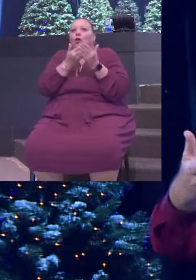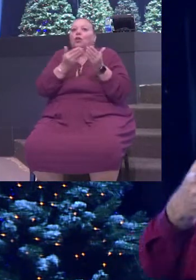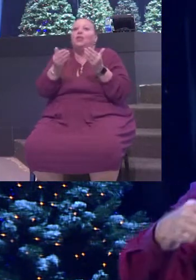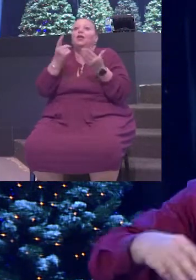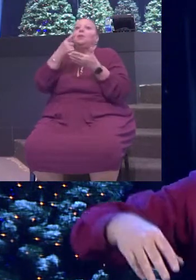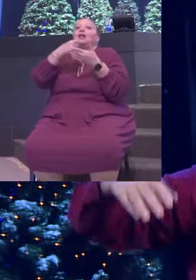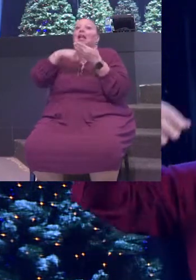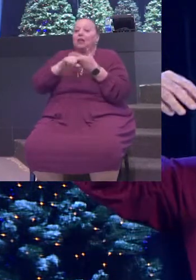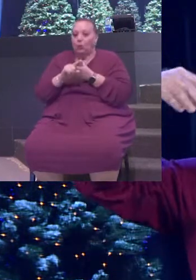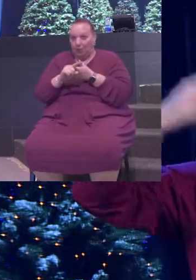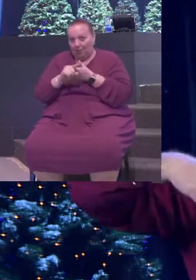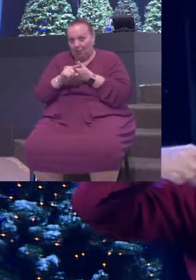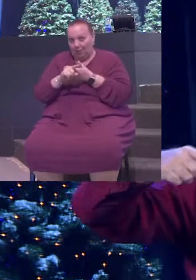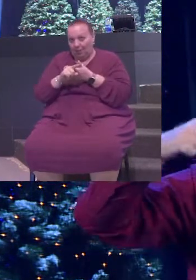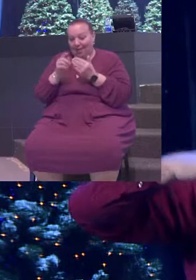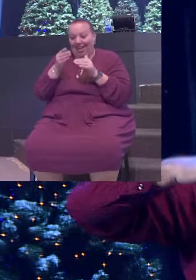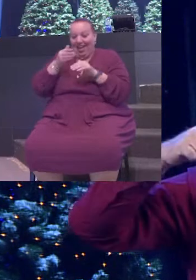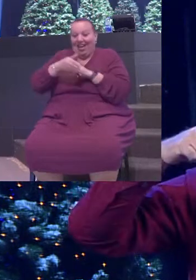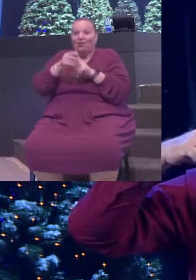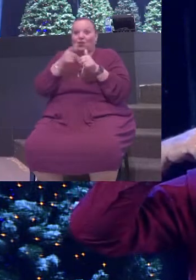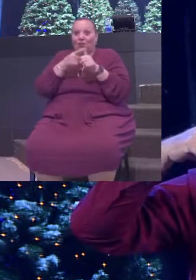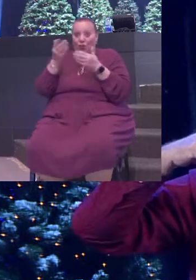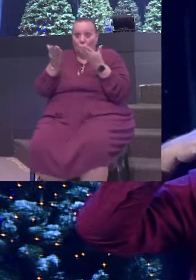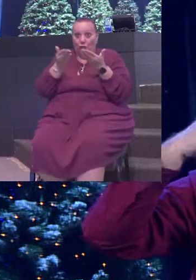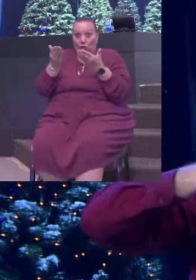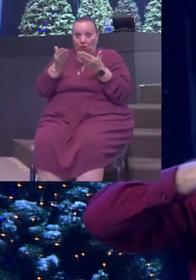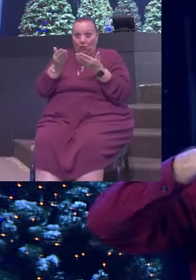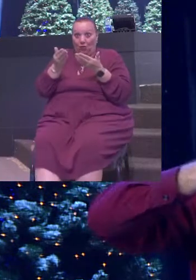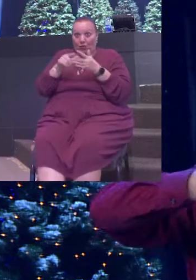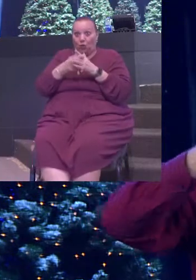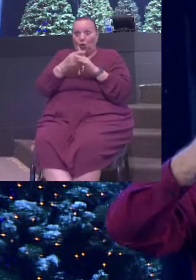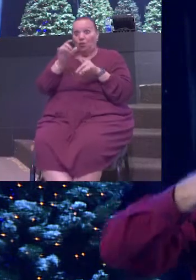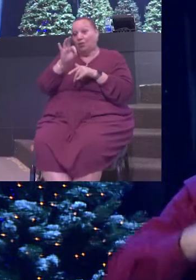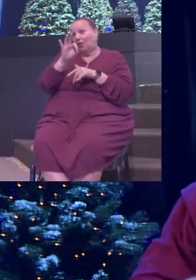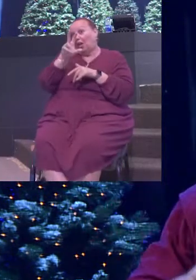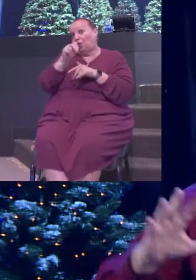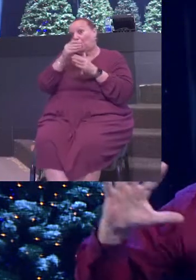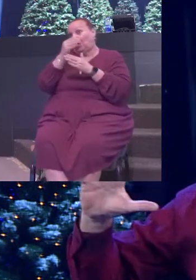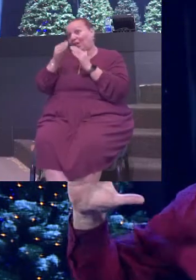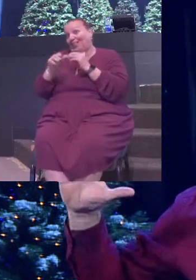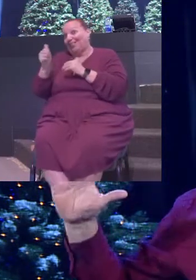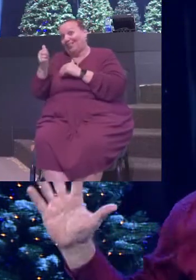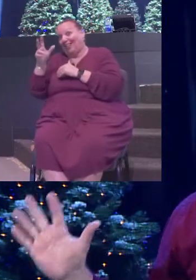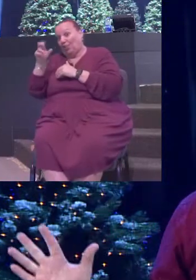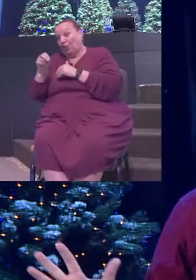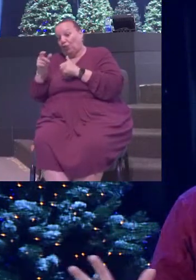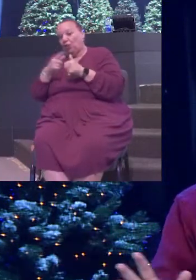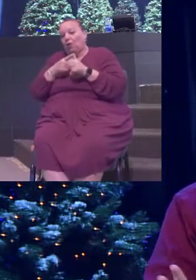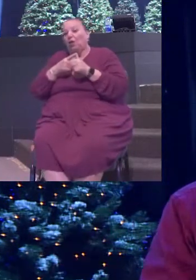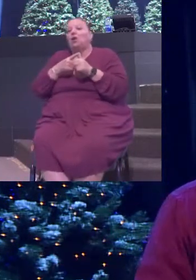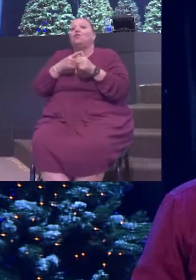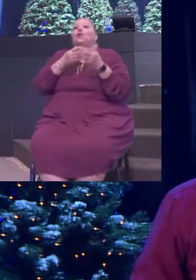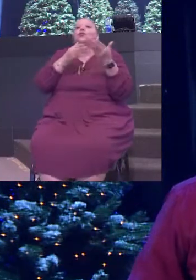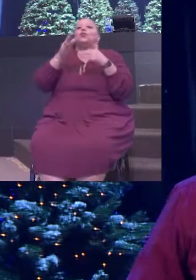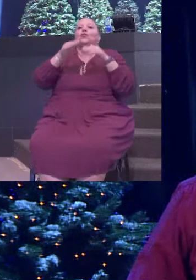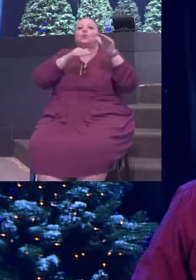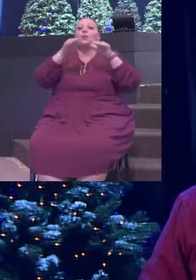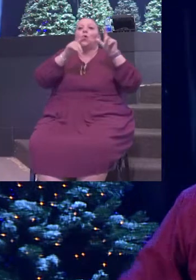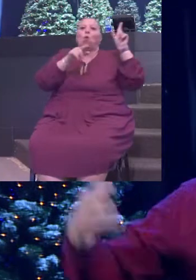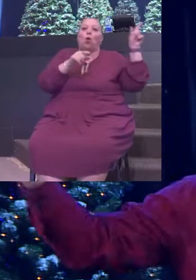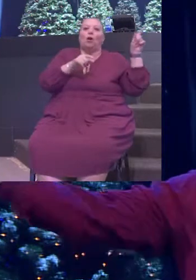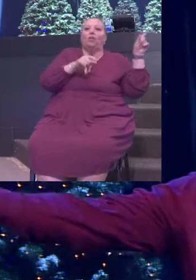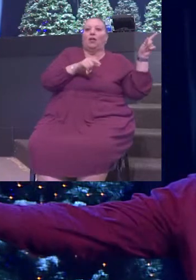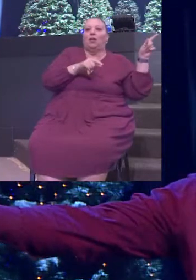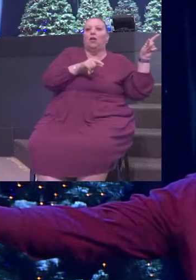But next week, right after the first service that starts at 9:30, ends at 10:30, we're going to have the first service people walk over to the